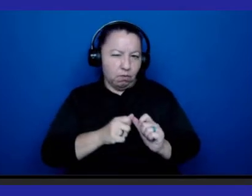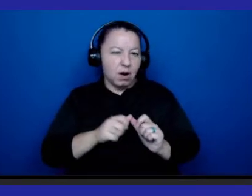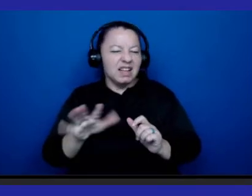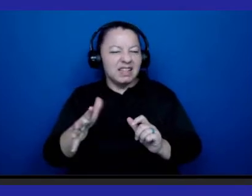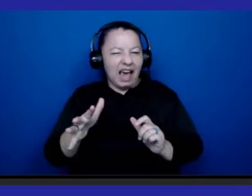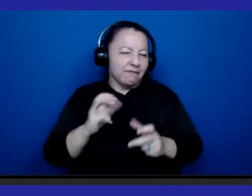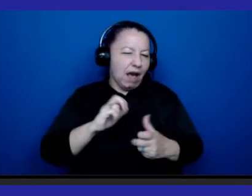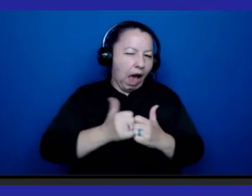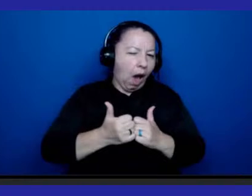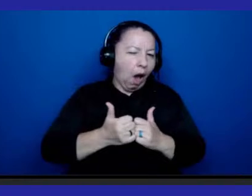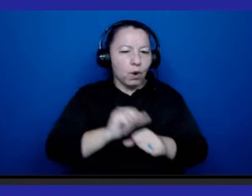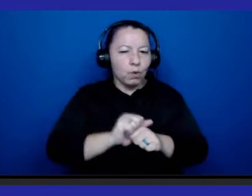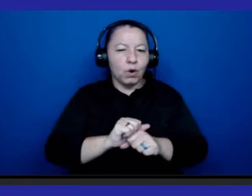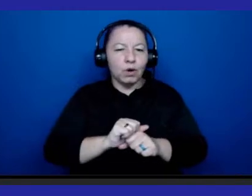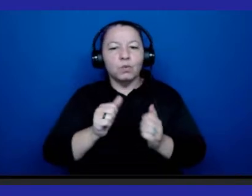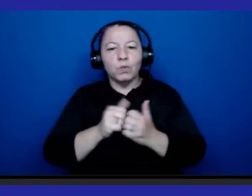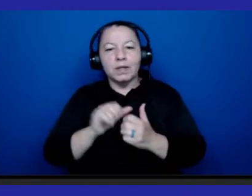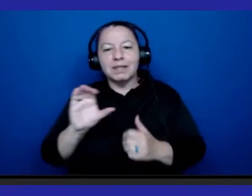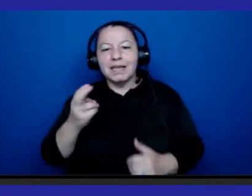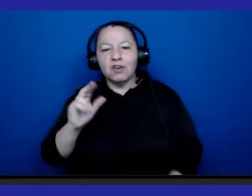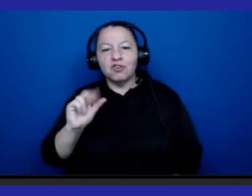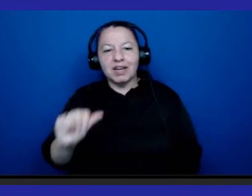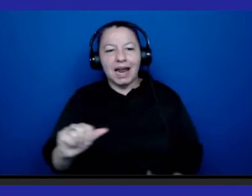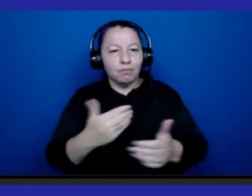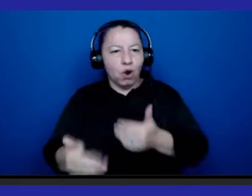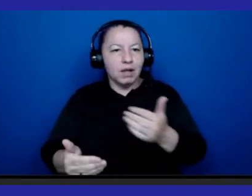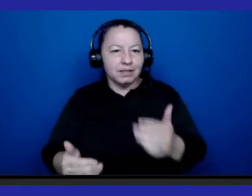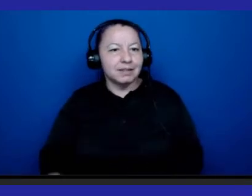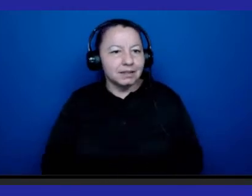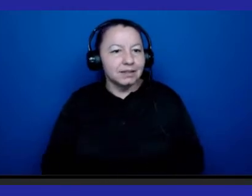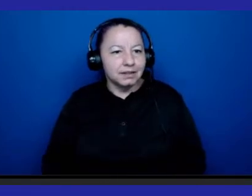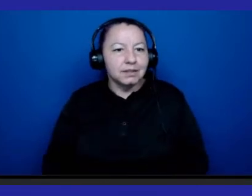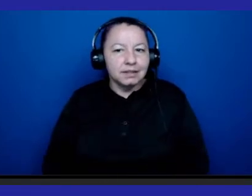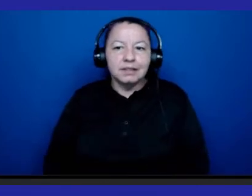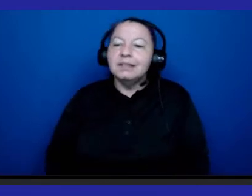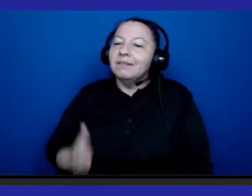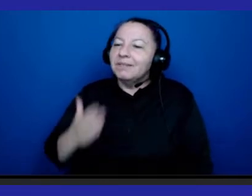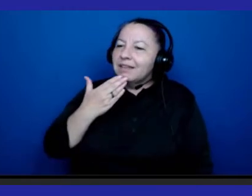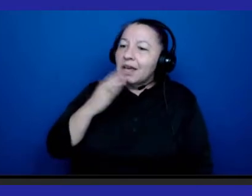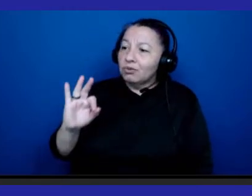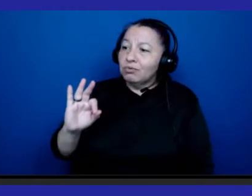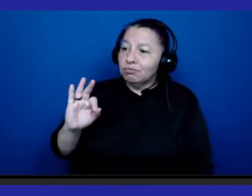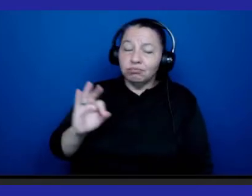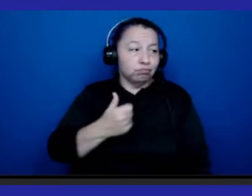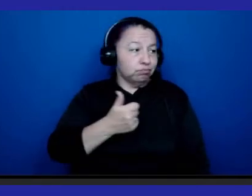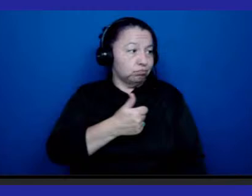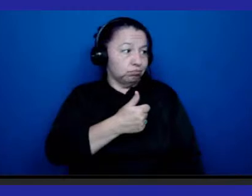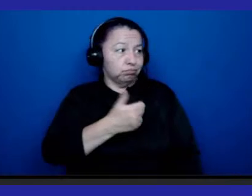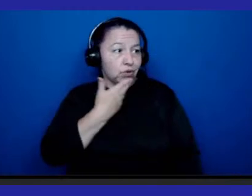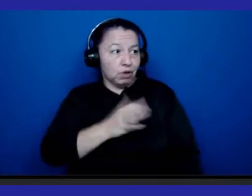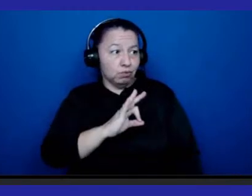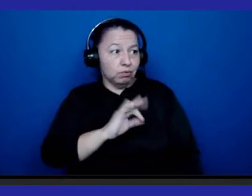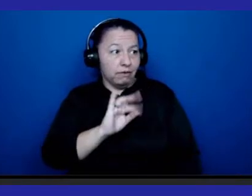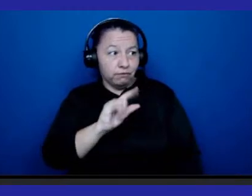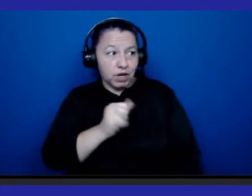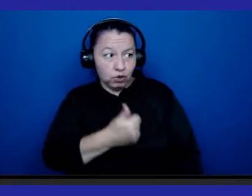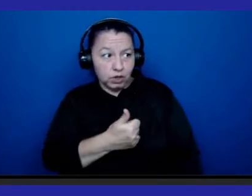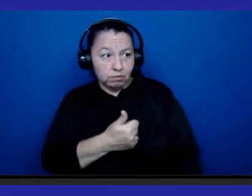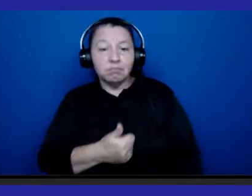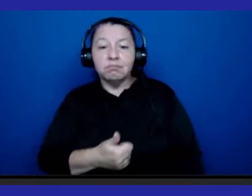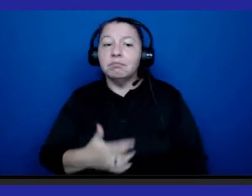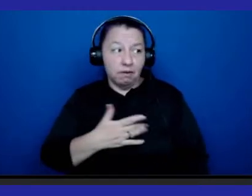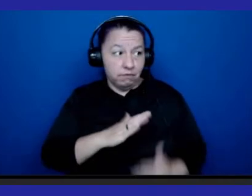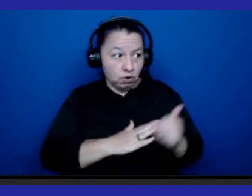CHNA process. No? Yeah. Okay, thanks. Is that okay? It keeps me honest. You feel comfortable? Yes. Yeah,